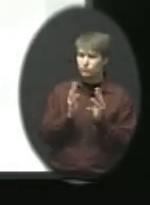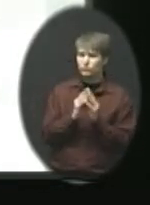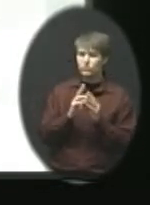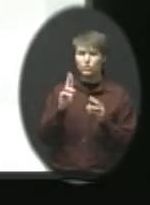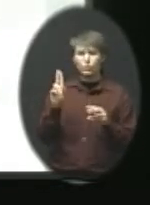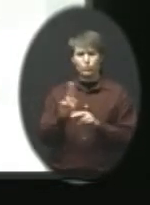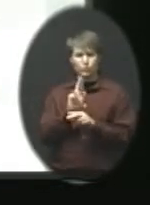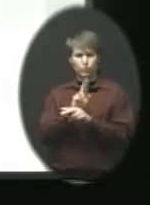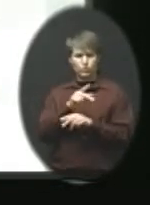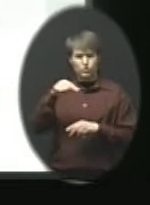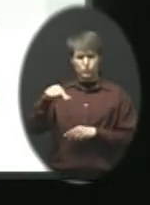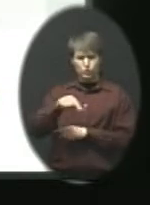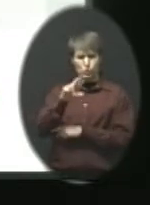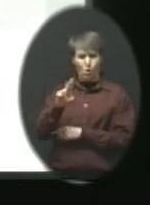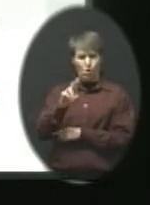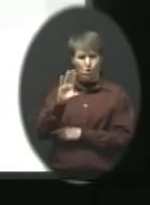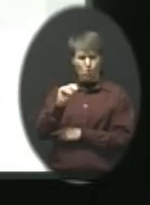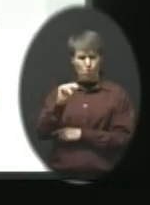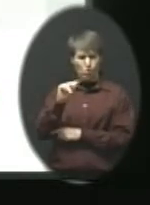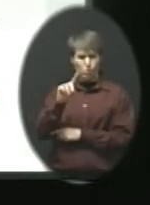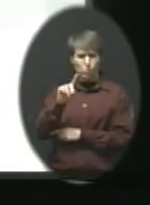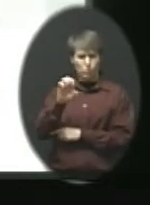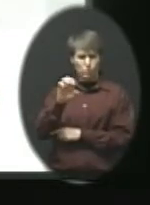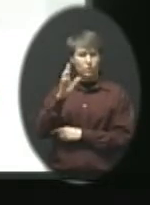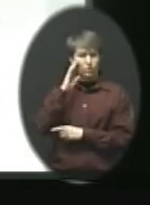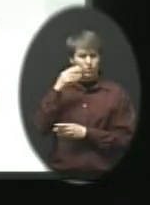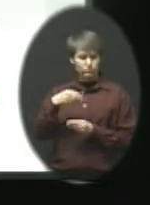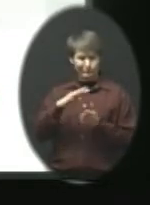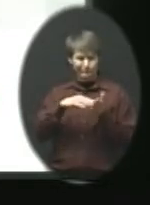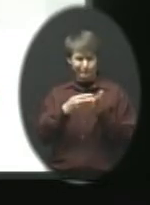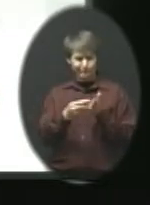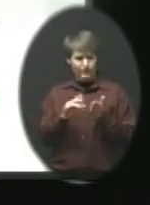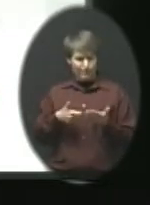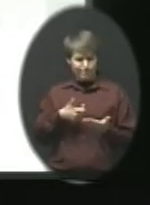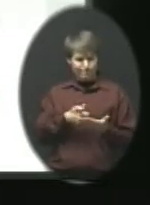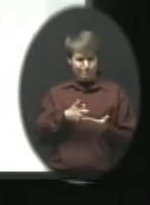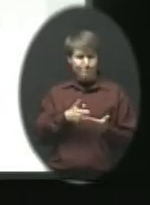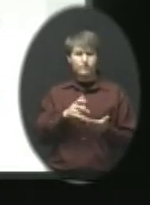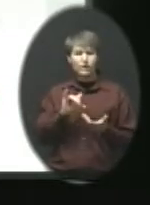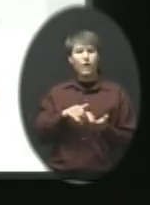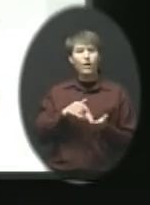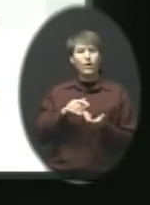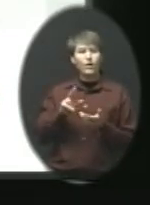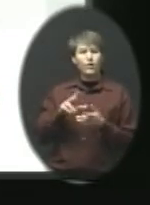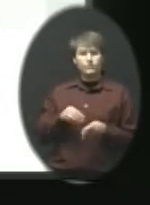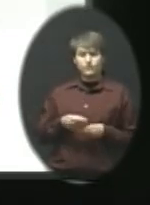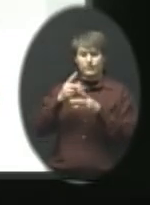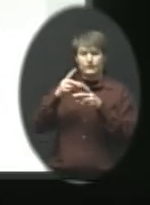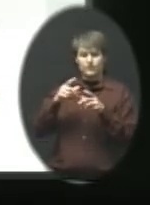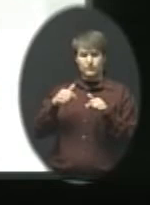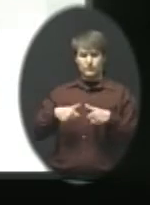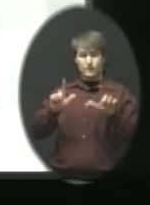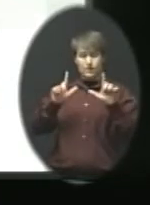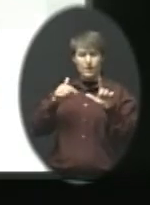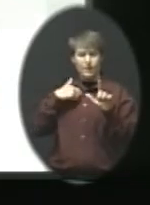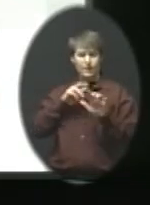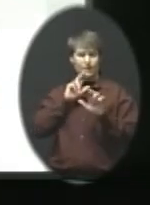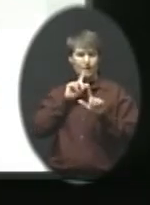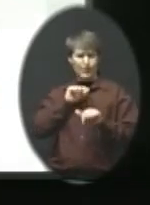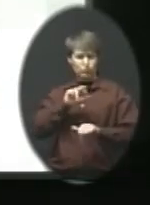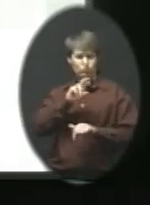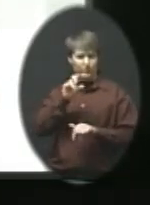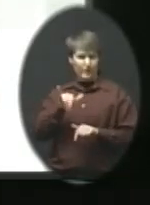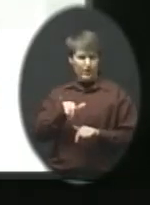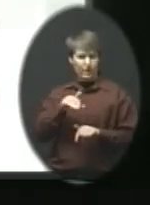year so that people were waiting maybe for a parent-teacher conference would have an opportunity to click on that and finish the survey right